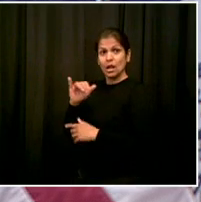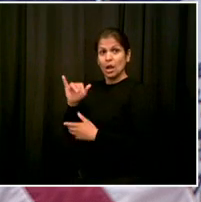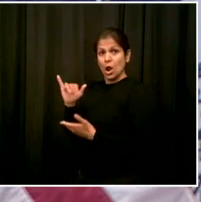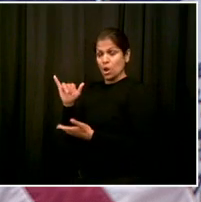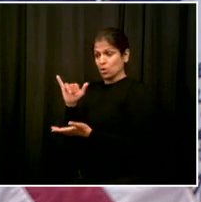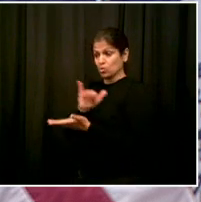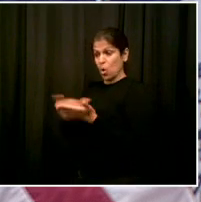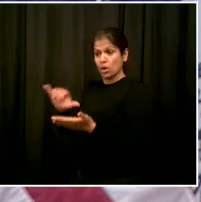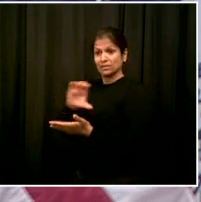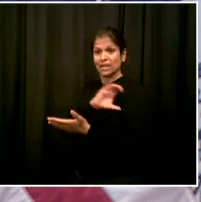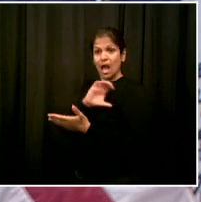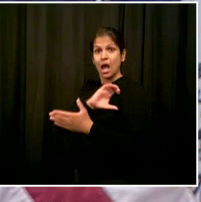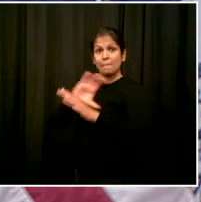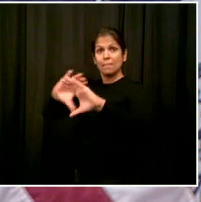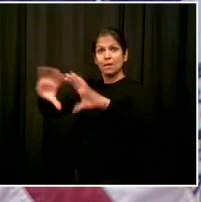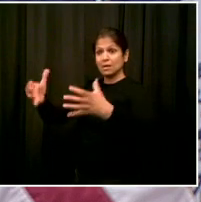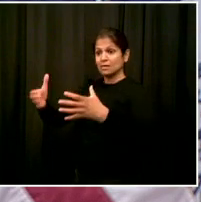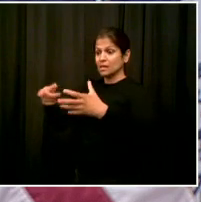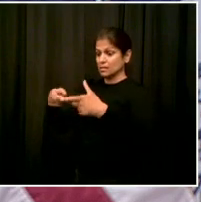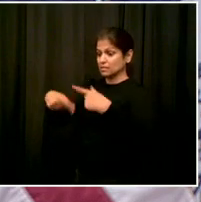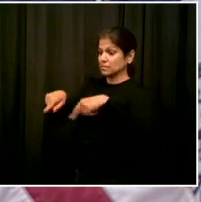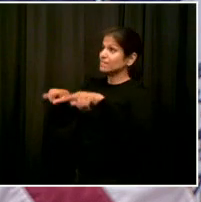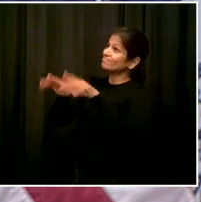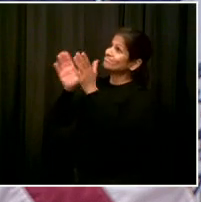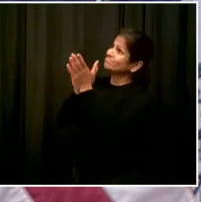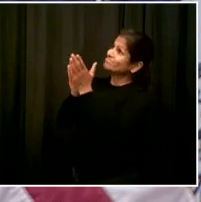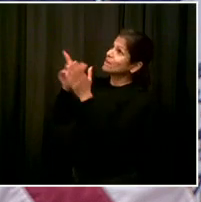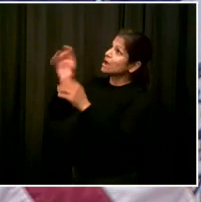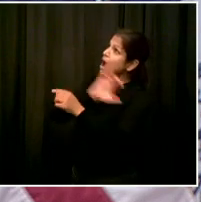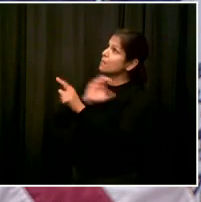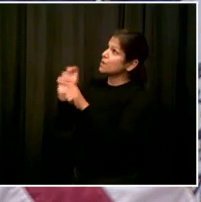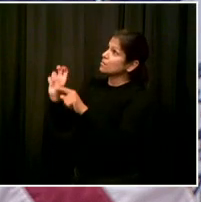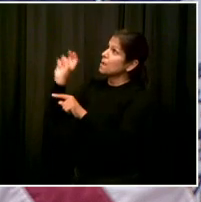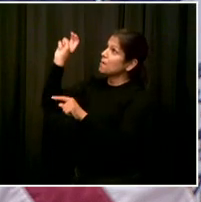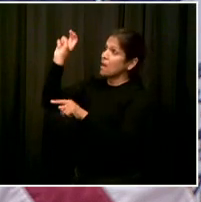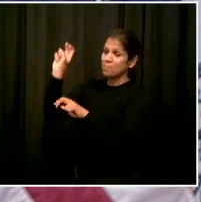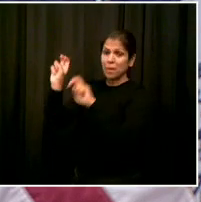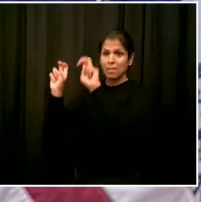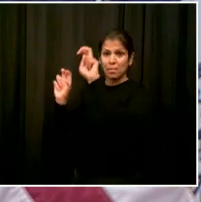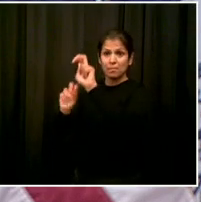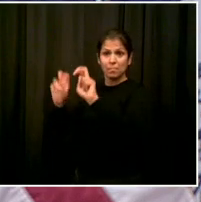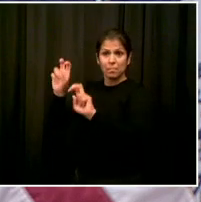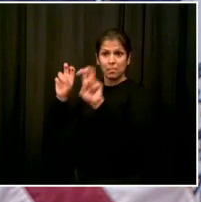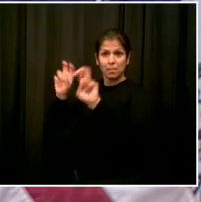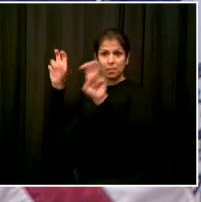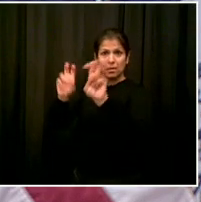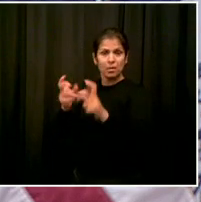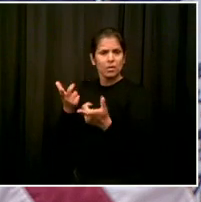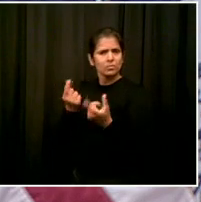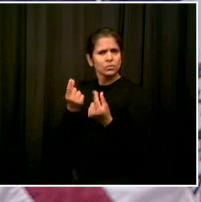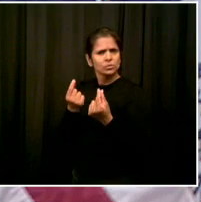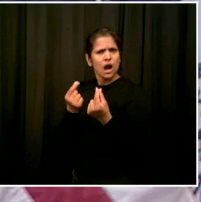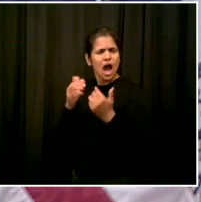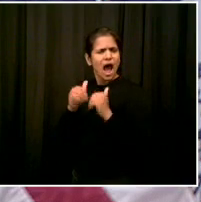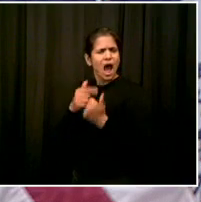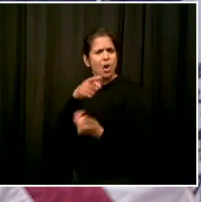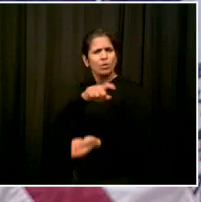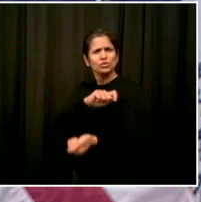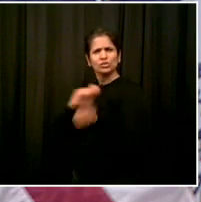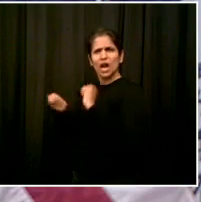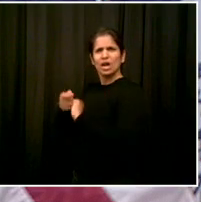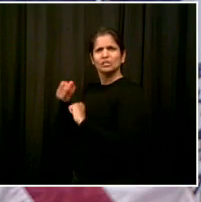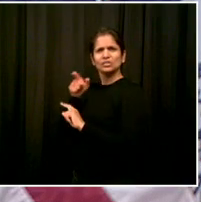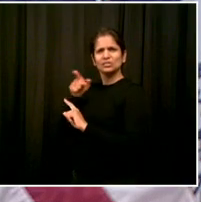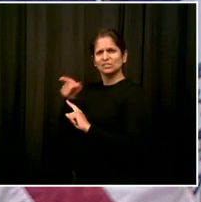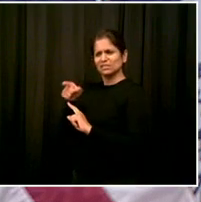the implications of this for reforming the police department? Duncan, thank you. I've known you a long time, and I appreciate this question because I